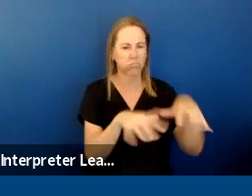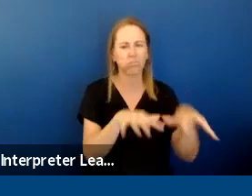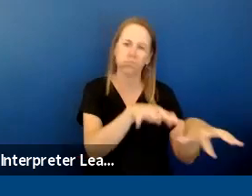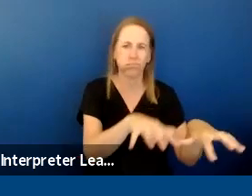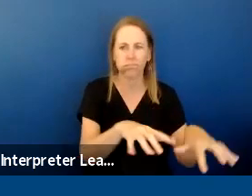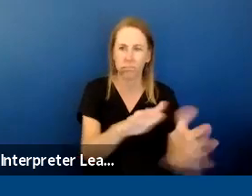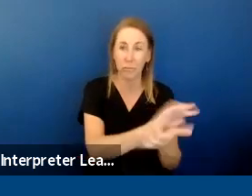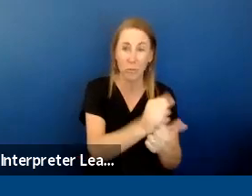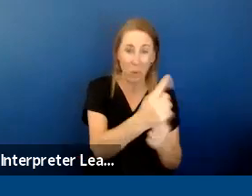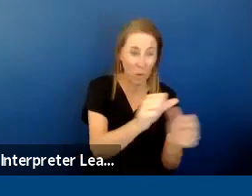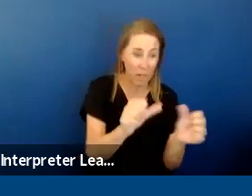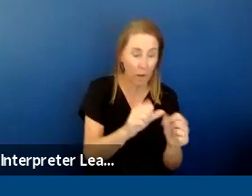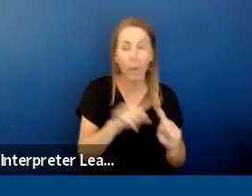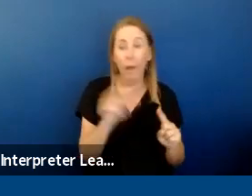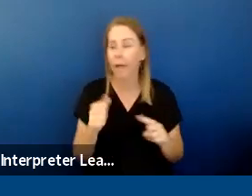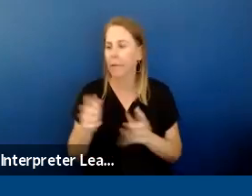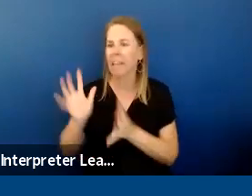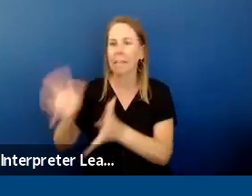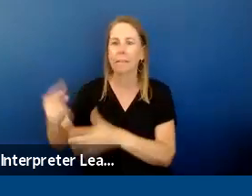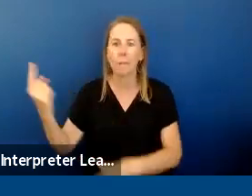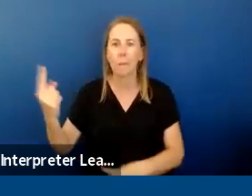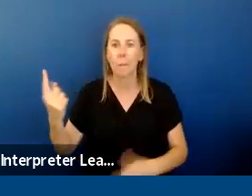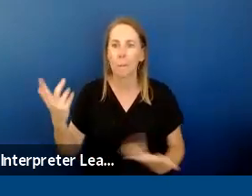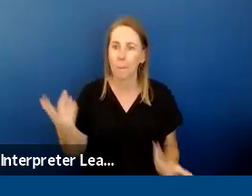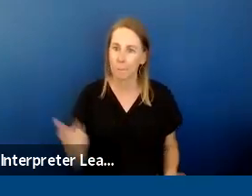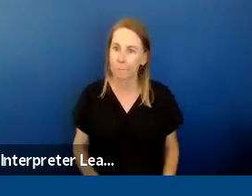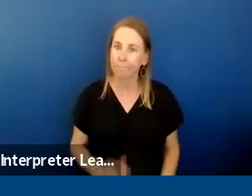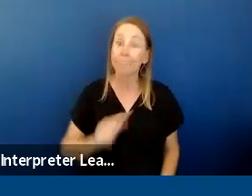Let's see, this next question from Tina is,